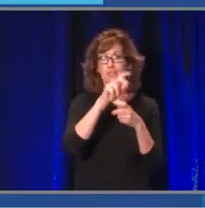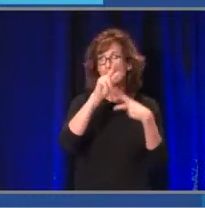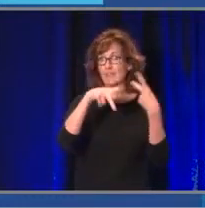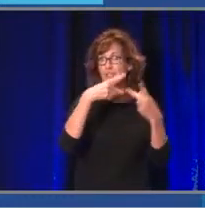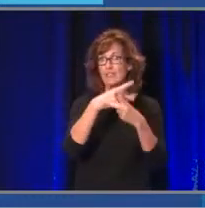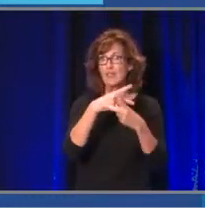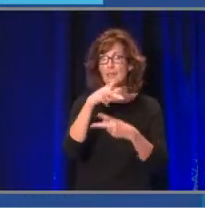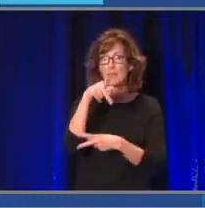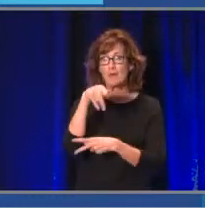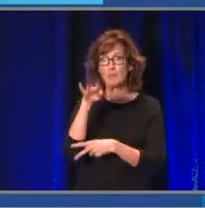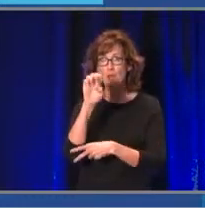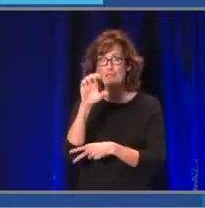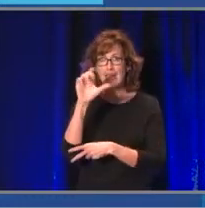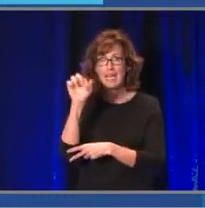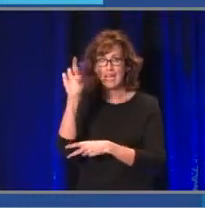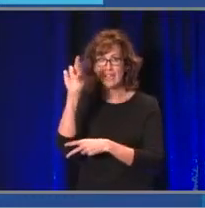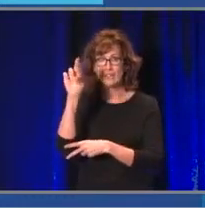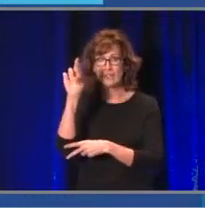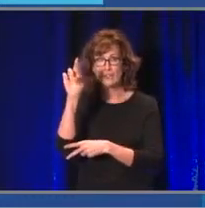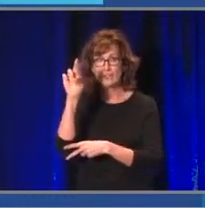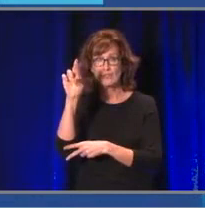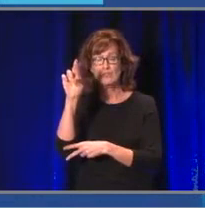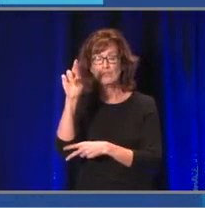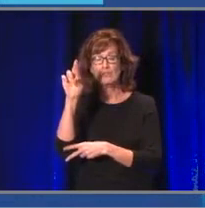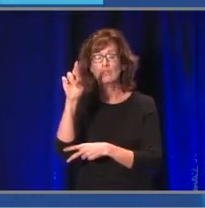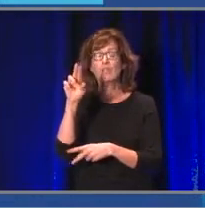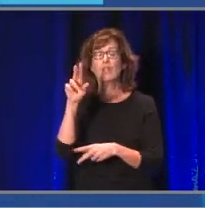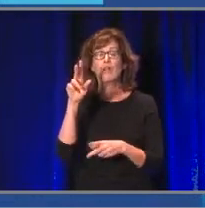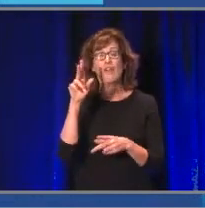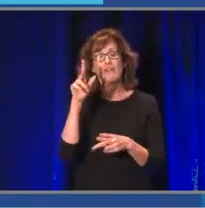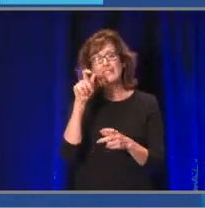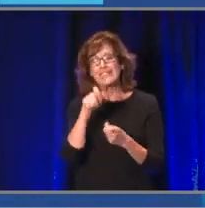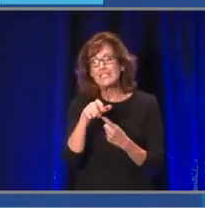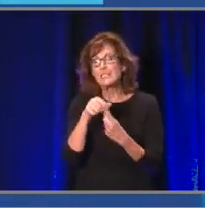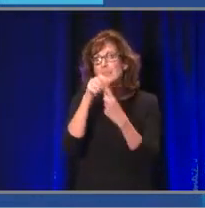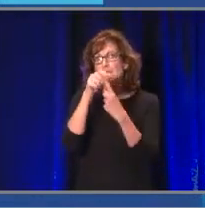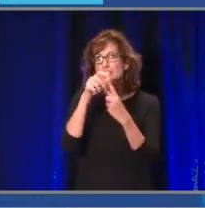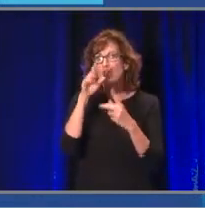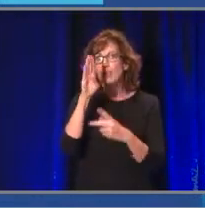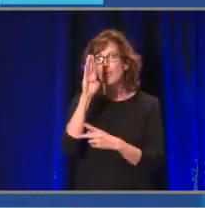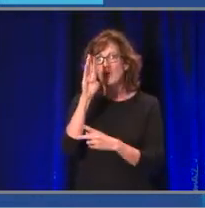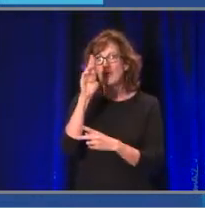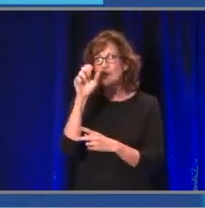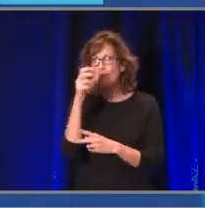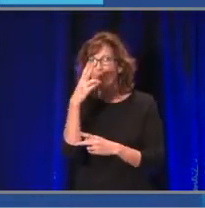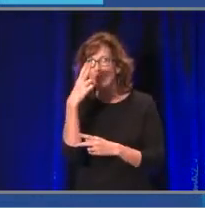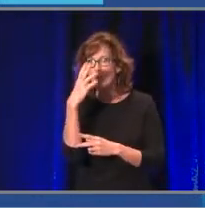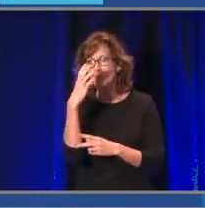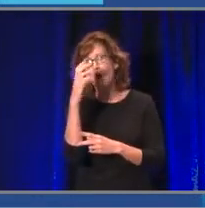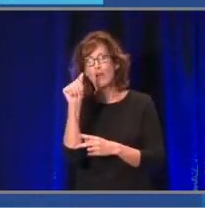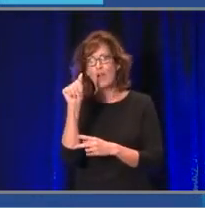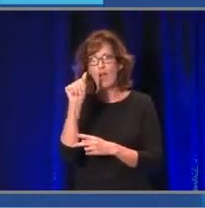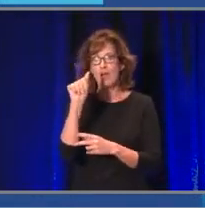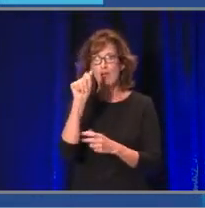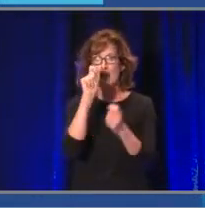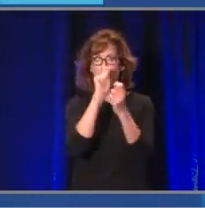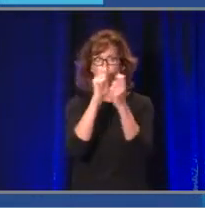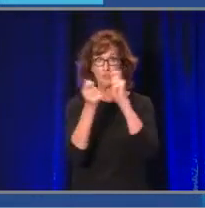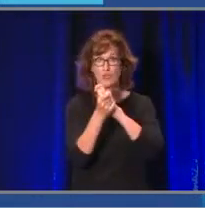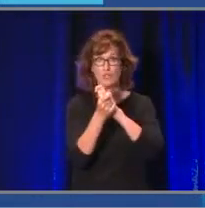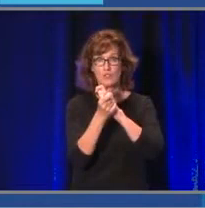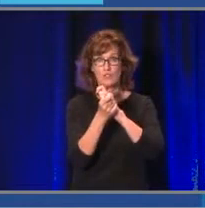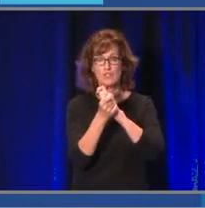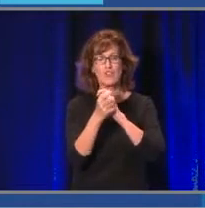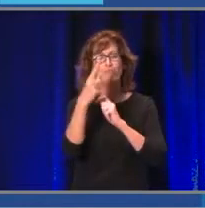prostate cancers, and especially the ones that have BRCA mutations. So what we have here are assays that have